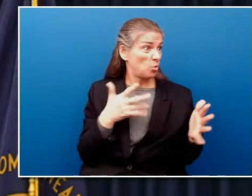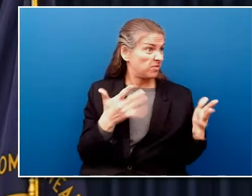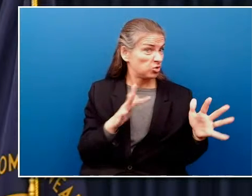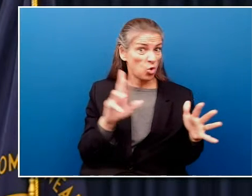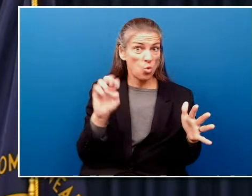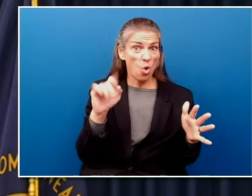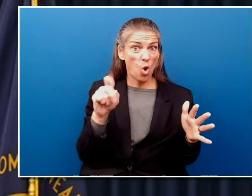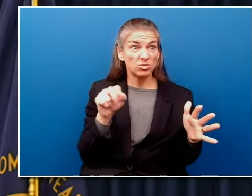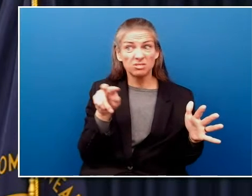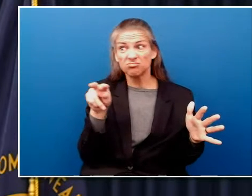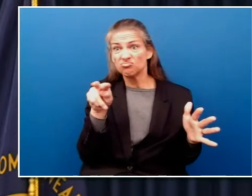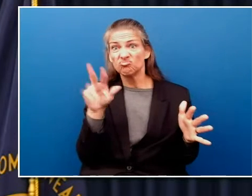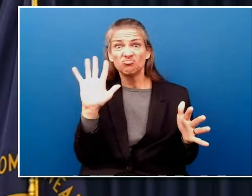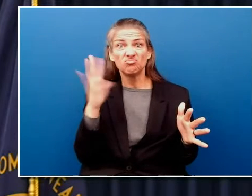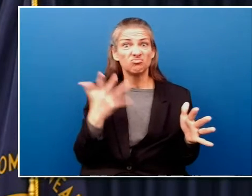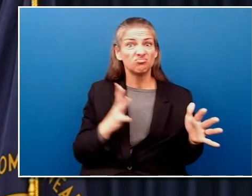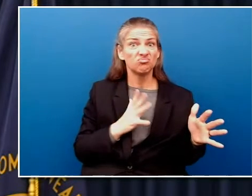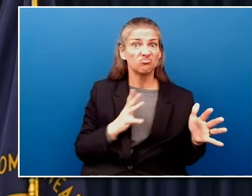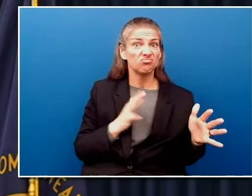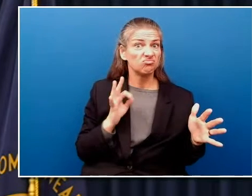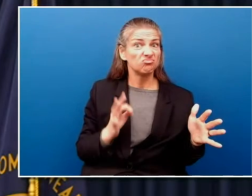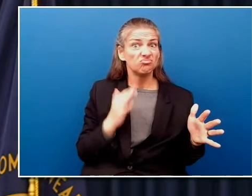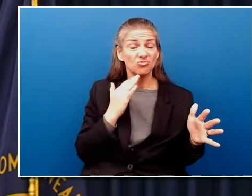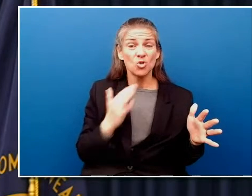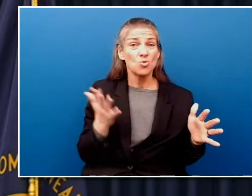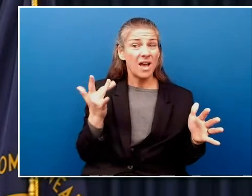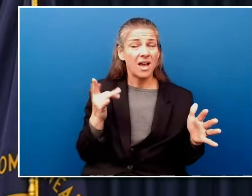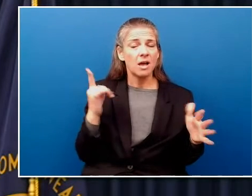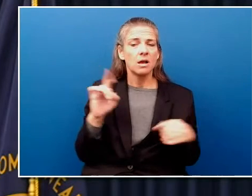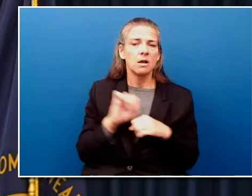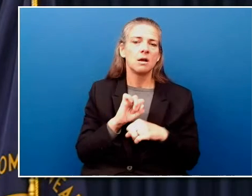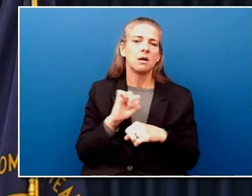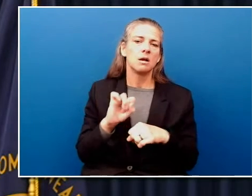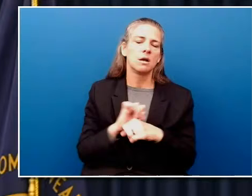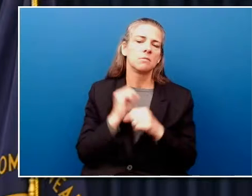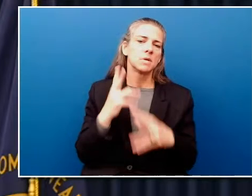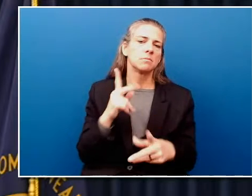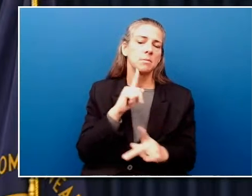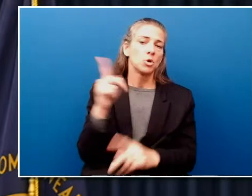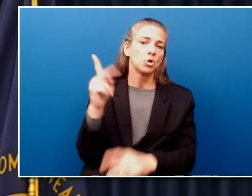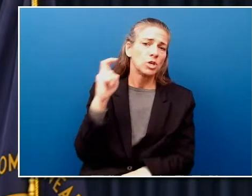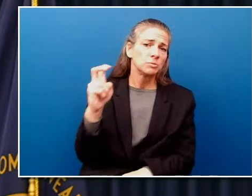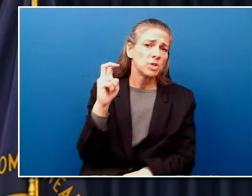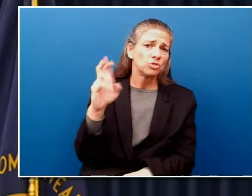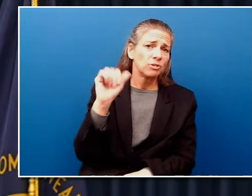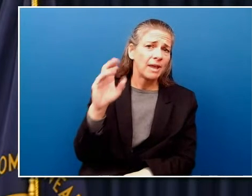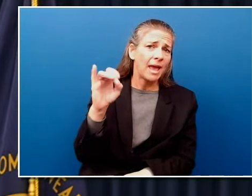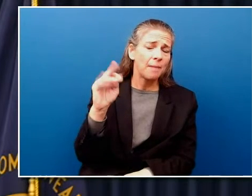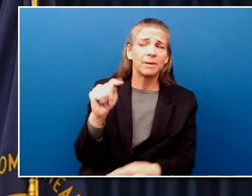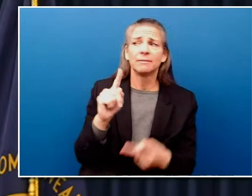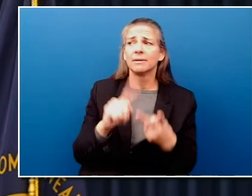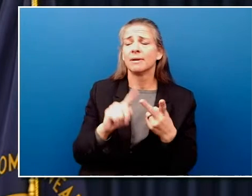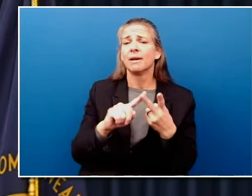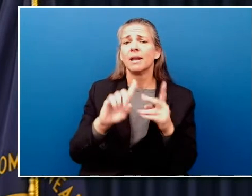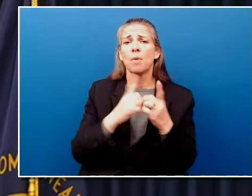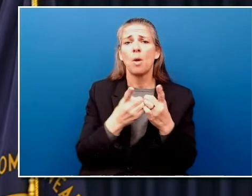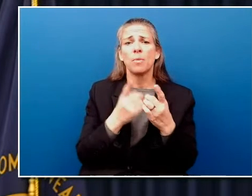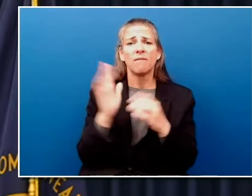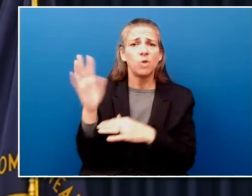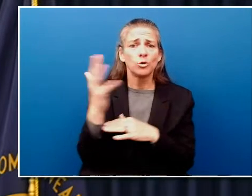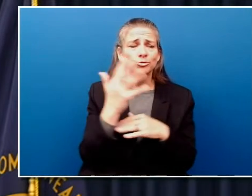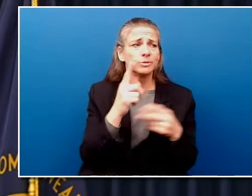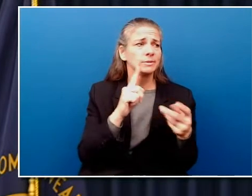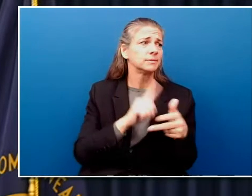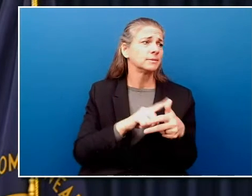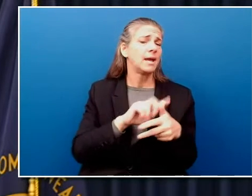And that's because of a lot of hard work from so many folks from the Transportation Cabinet, Department of Forestry, National Guard, but a whole